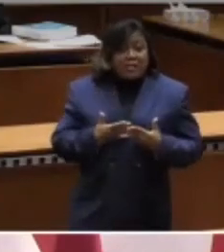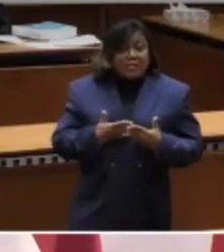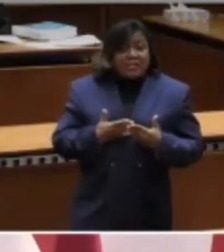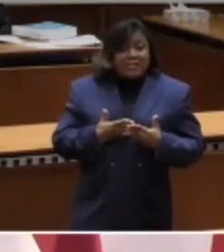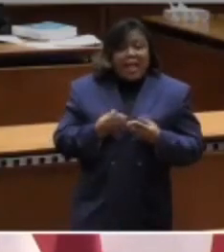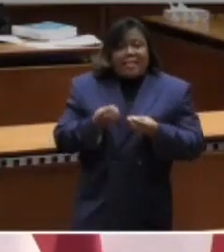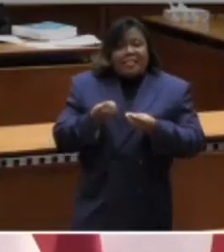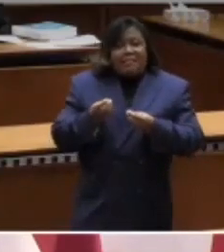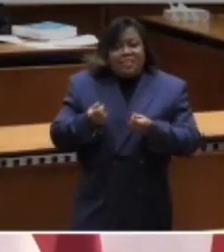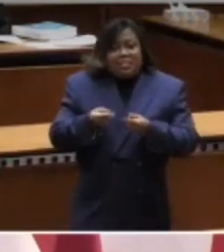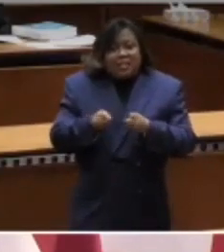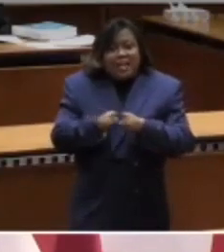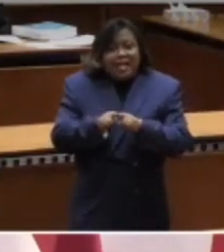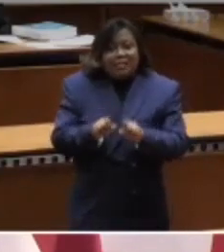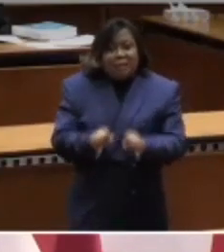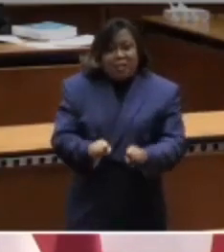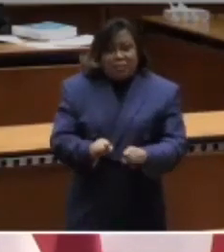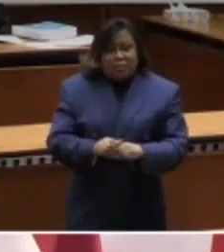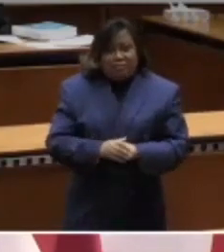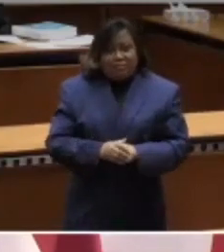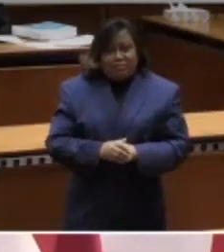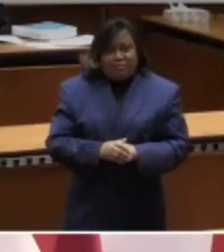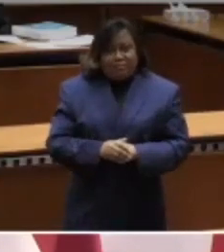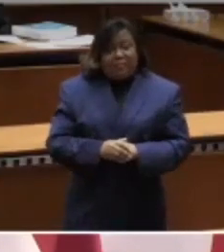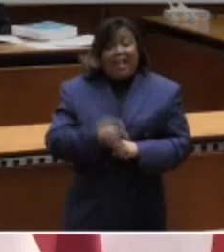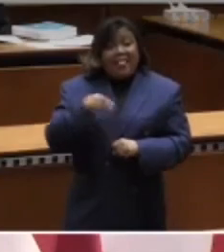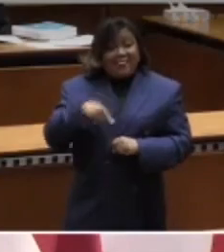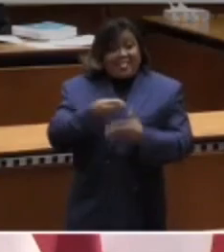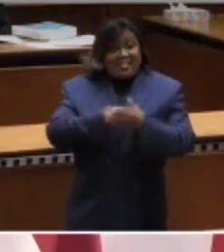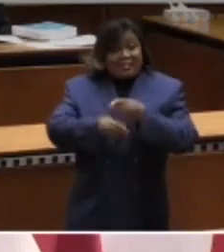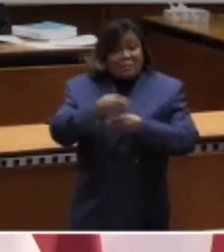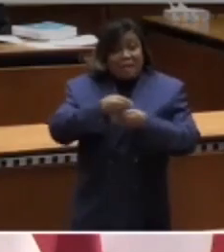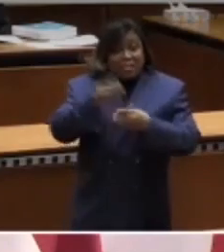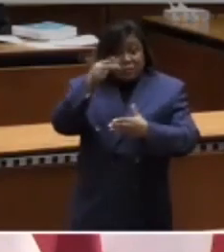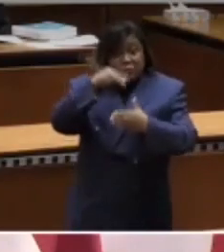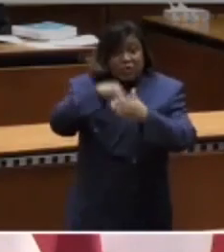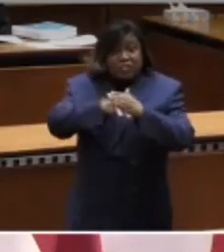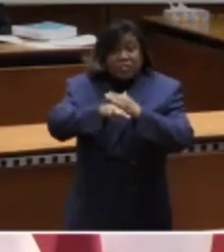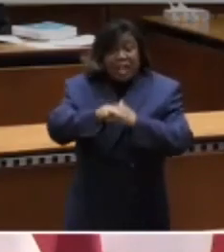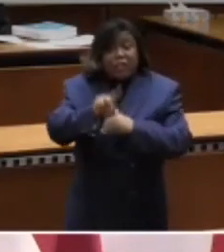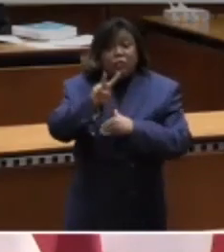as efficiently as possible. This budget projects